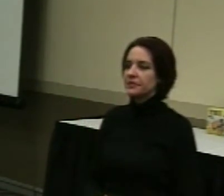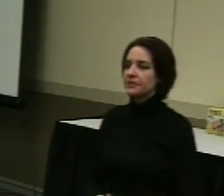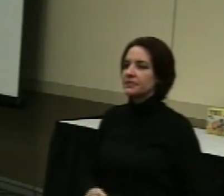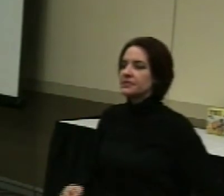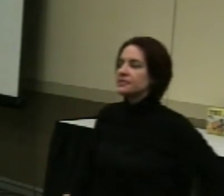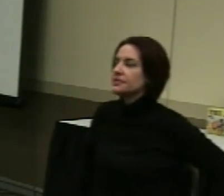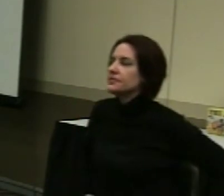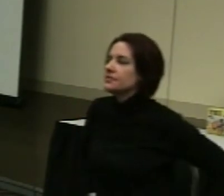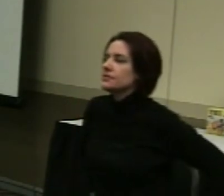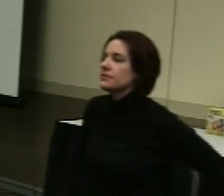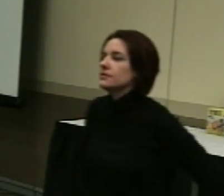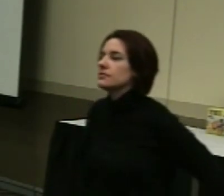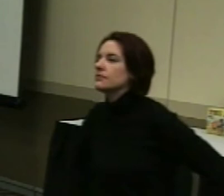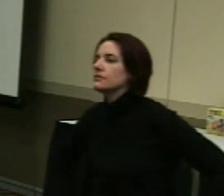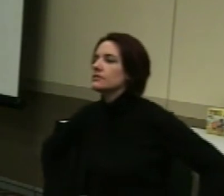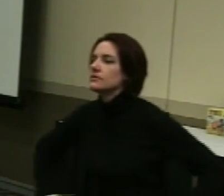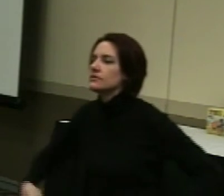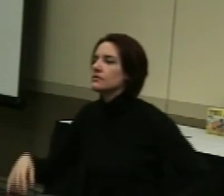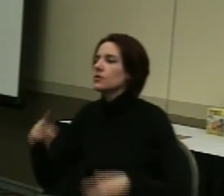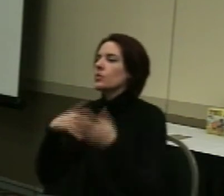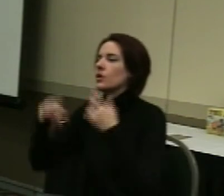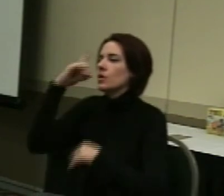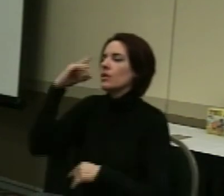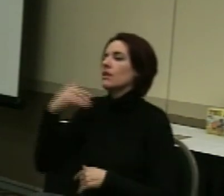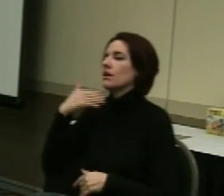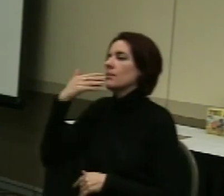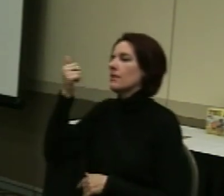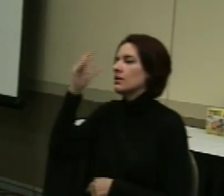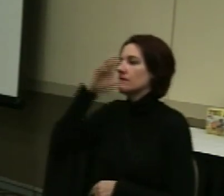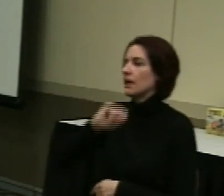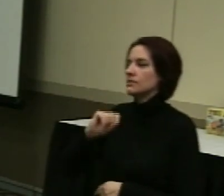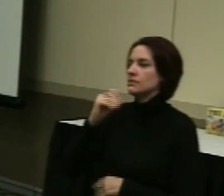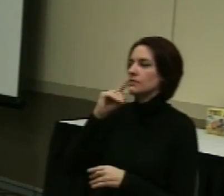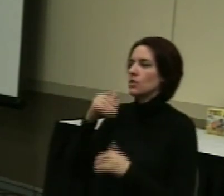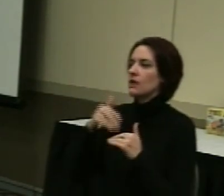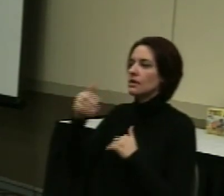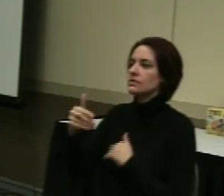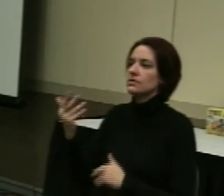What do you think your best guess is on the next one?